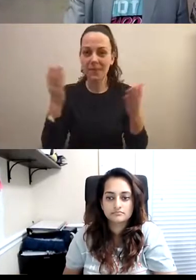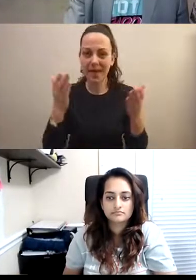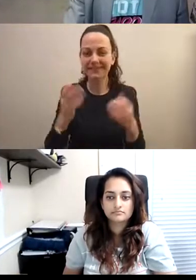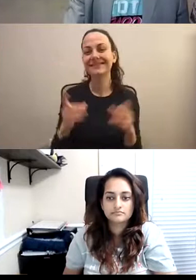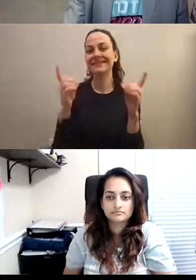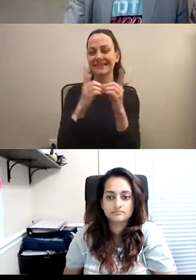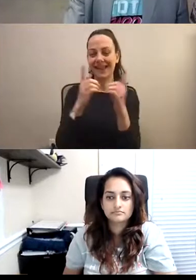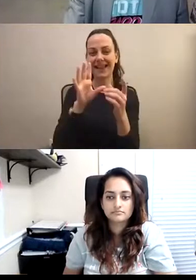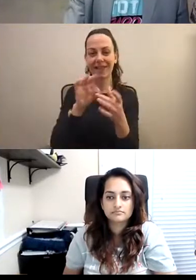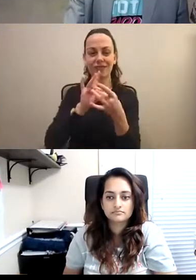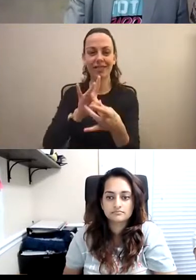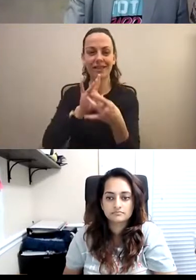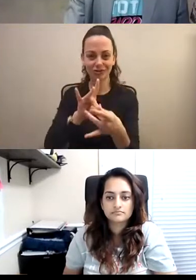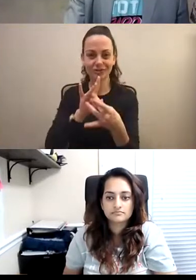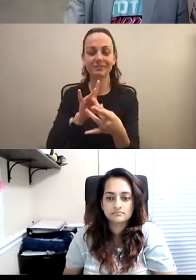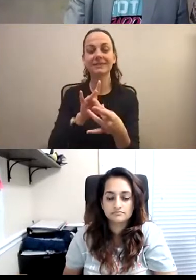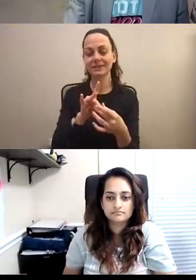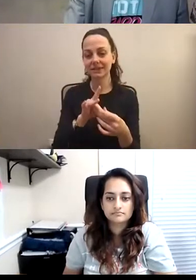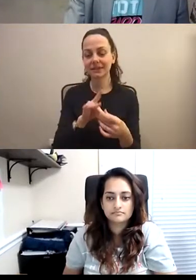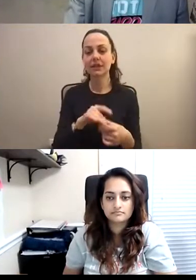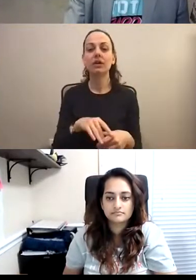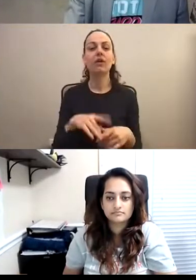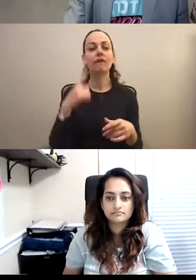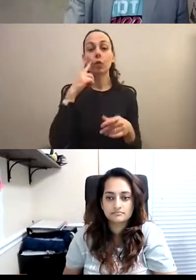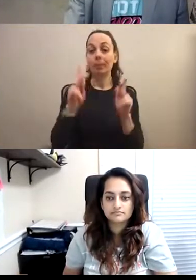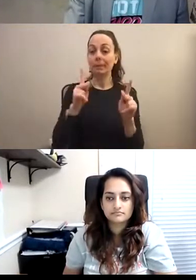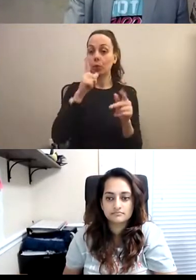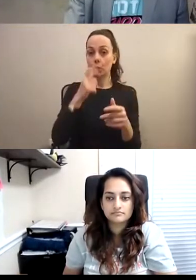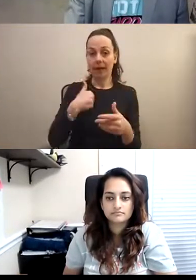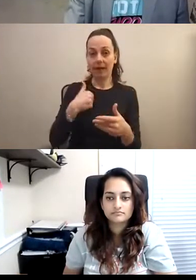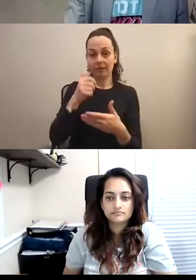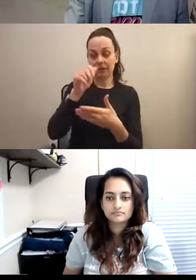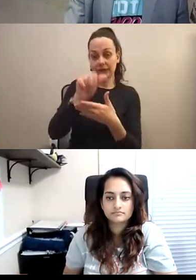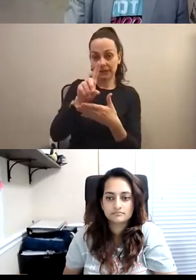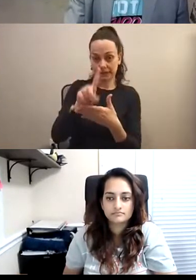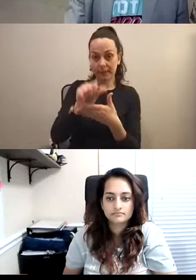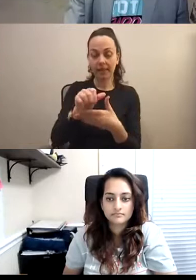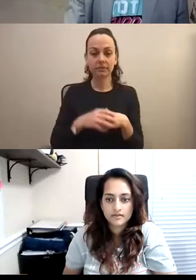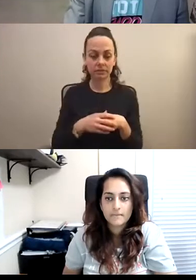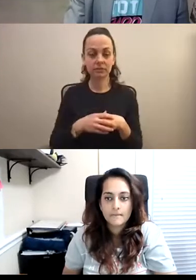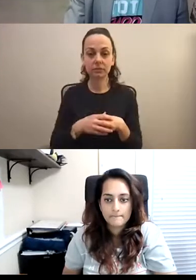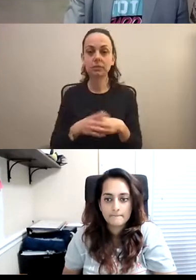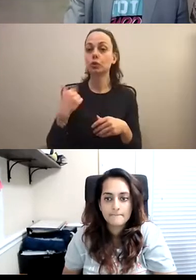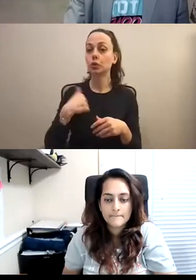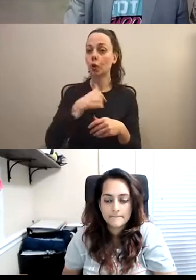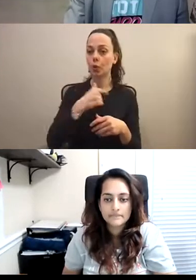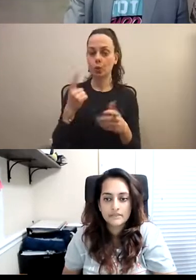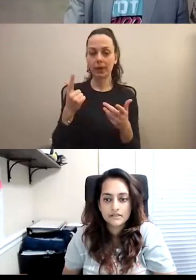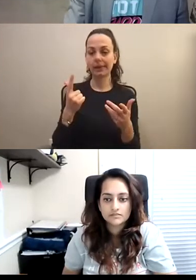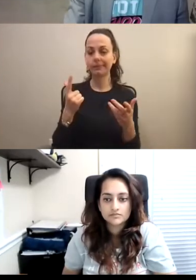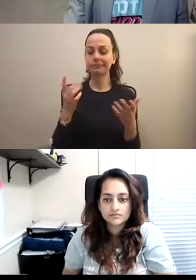dating in relationships in relation to people with disabilities. So we've gathered